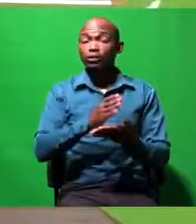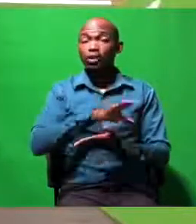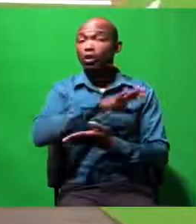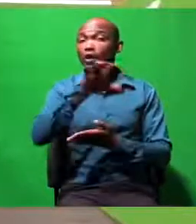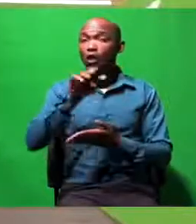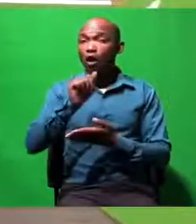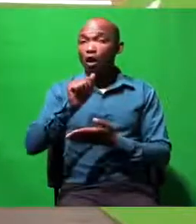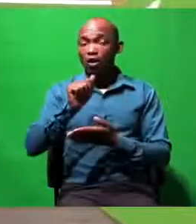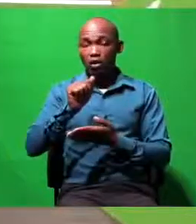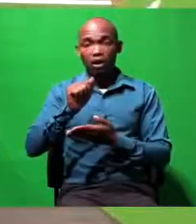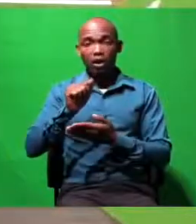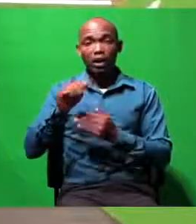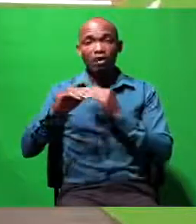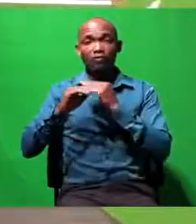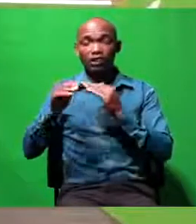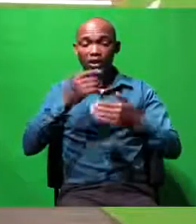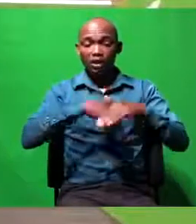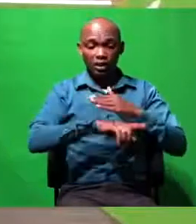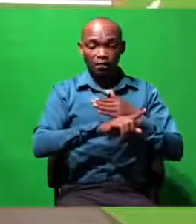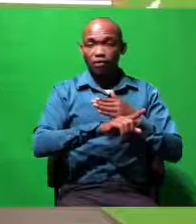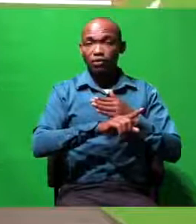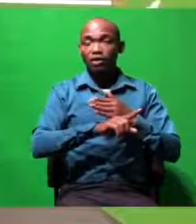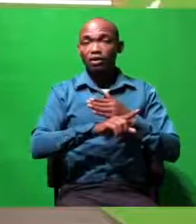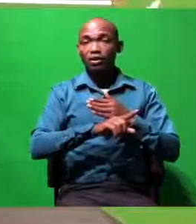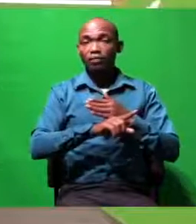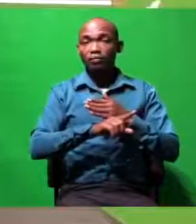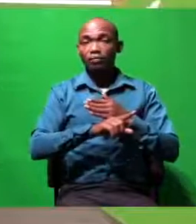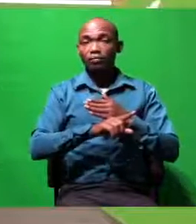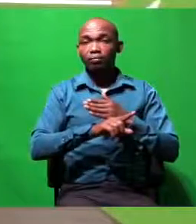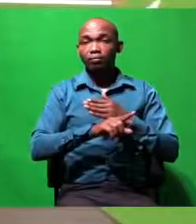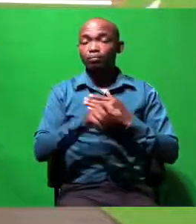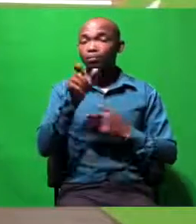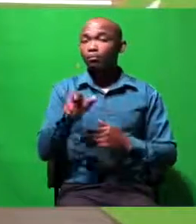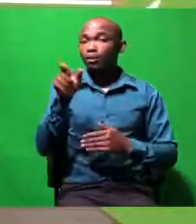affairs of the peoples within the area, or within the state or the government.